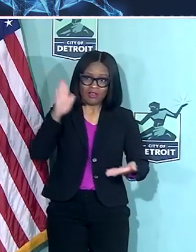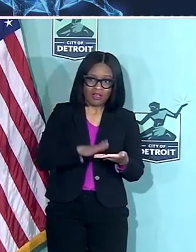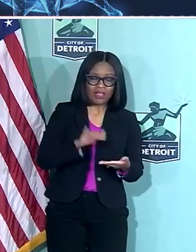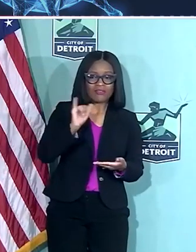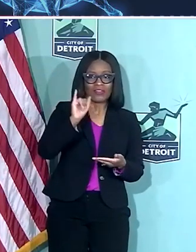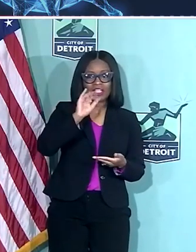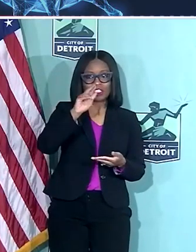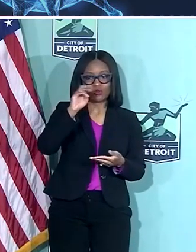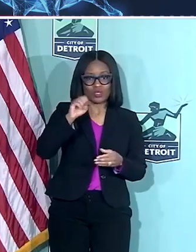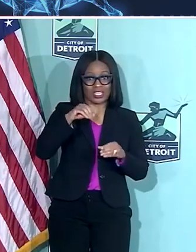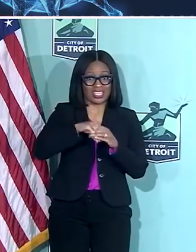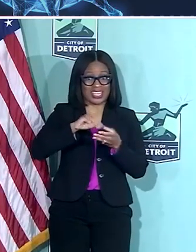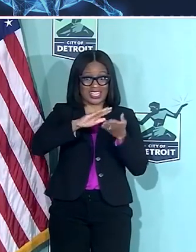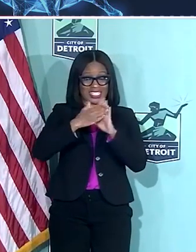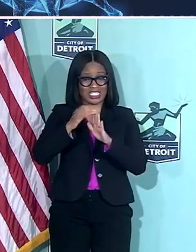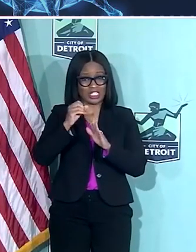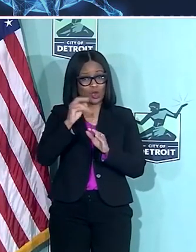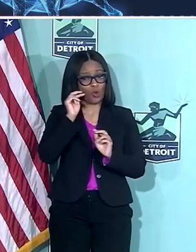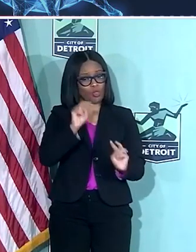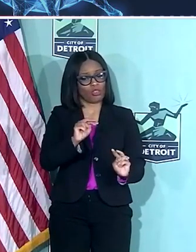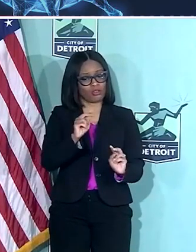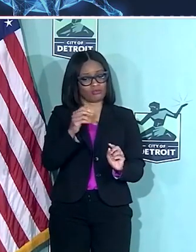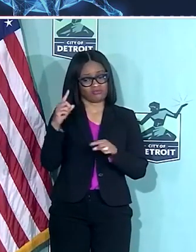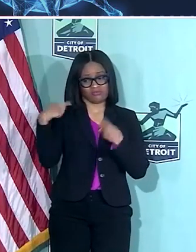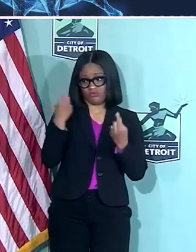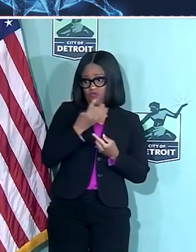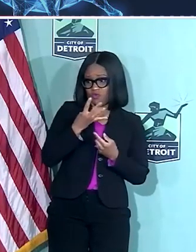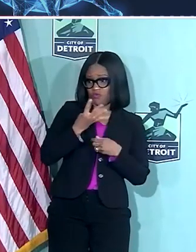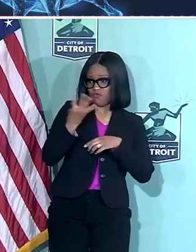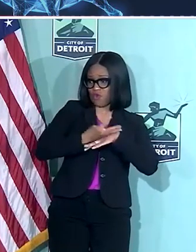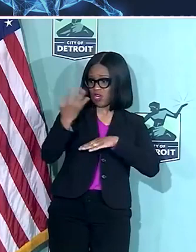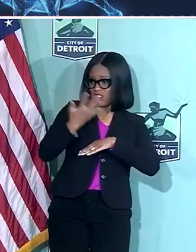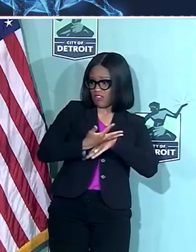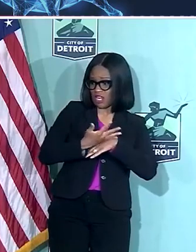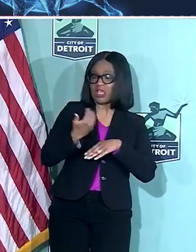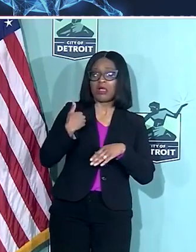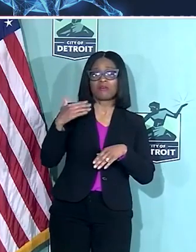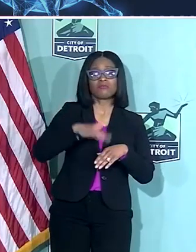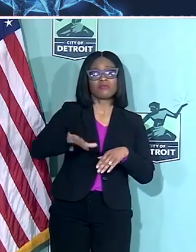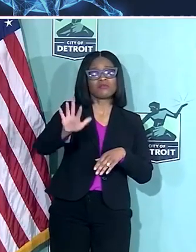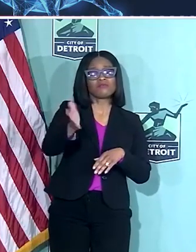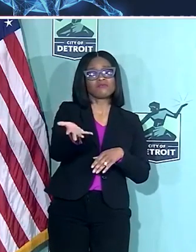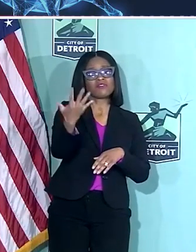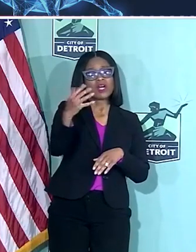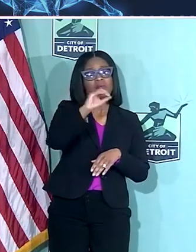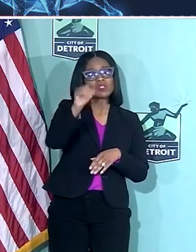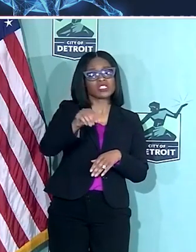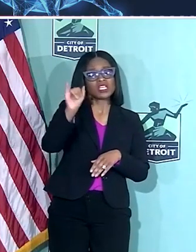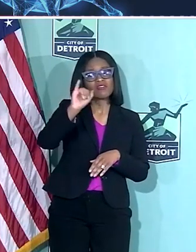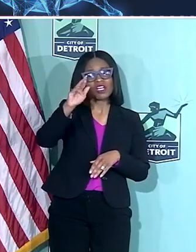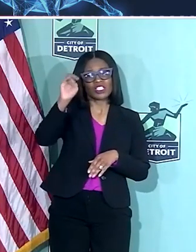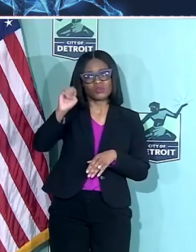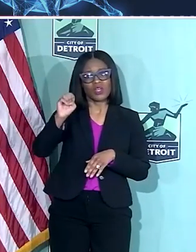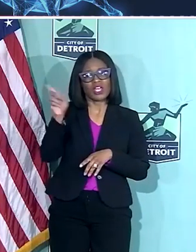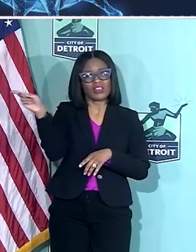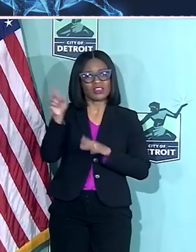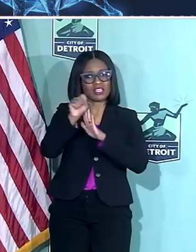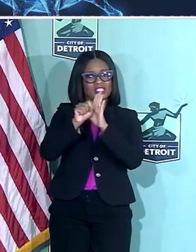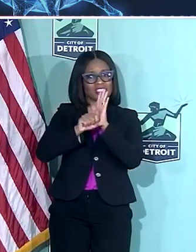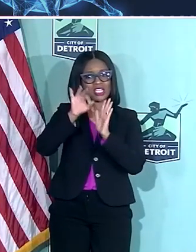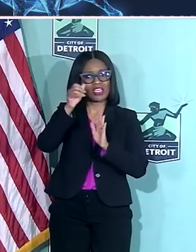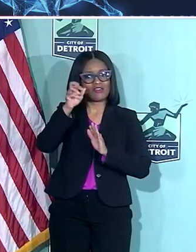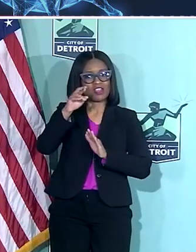in this city. So if you look at the last 4 or 5 days, we've been running about a 5% infection rate at the fairgrounds, which means 1 out of